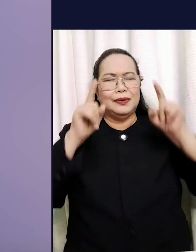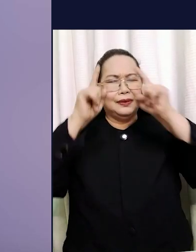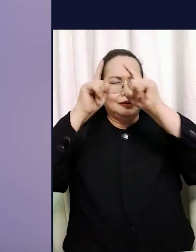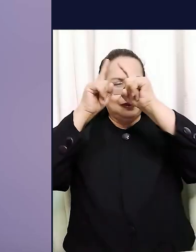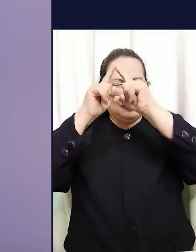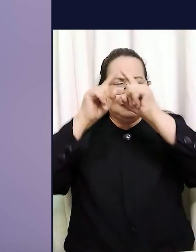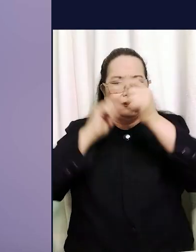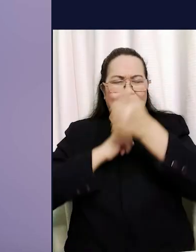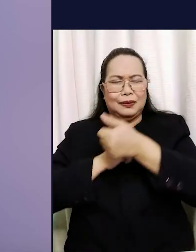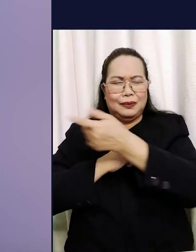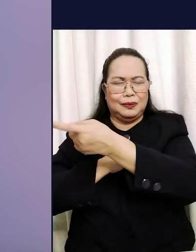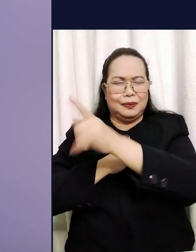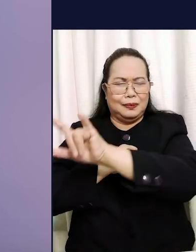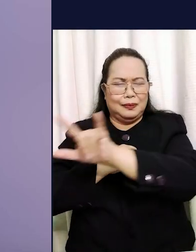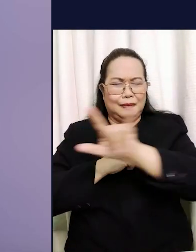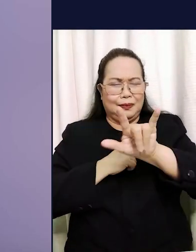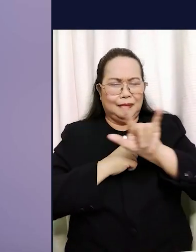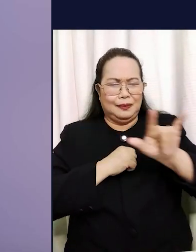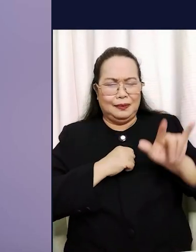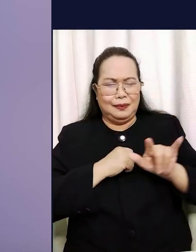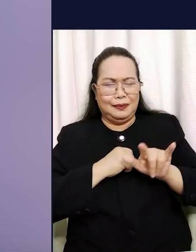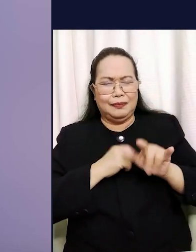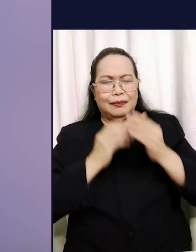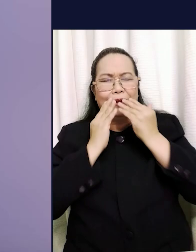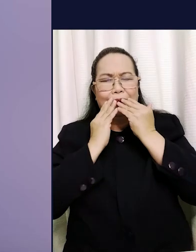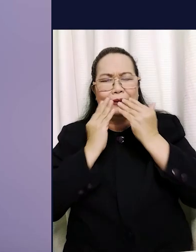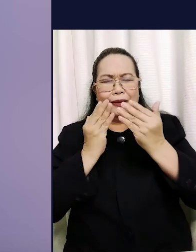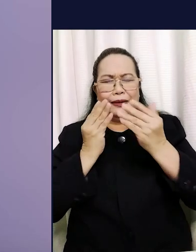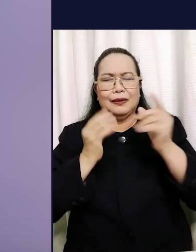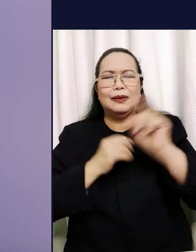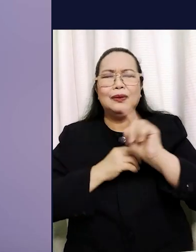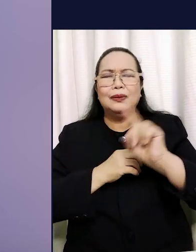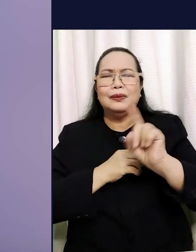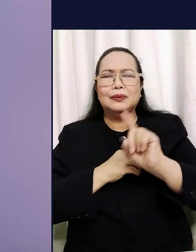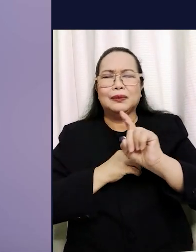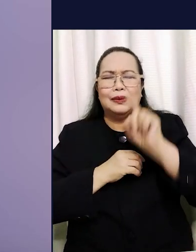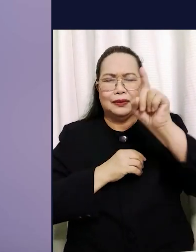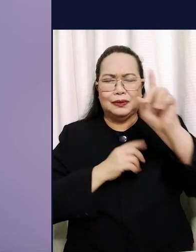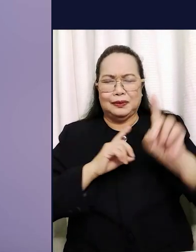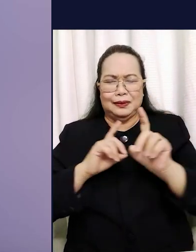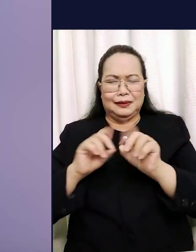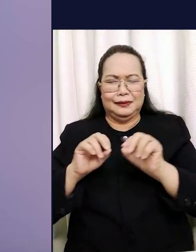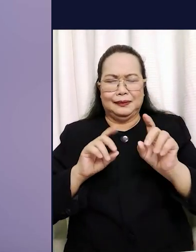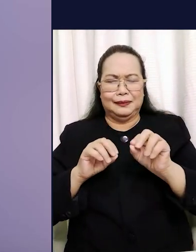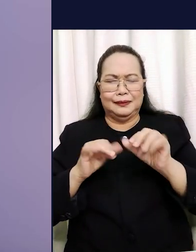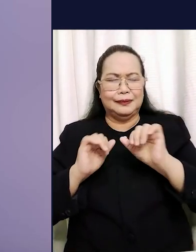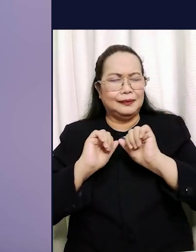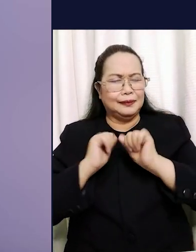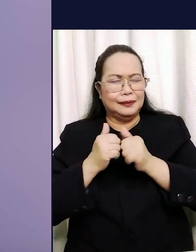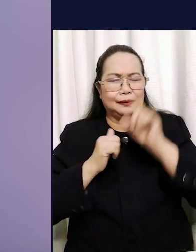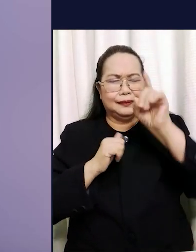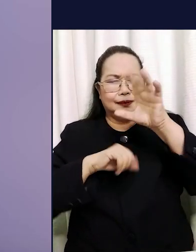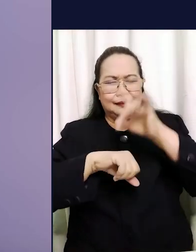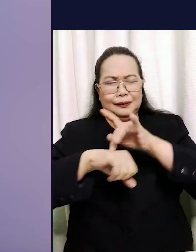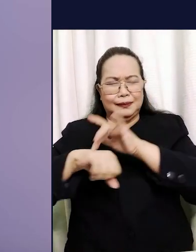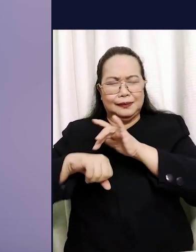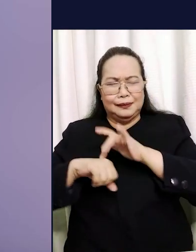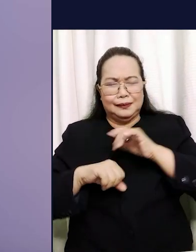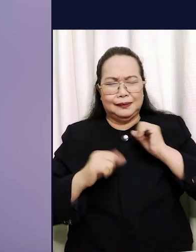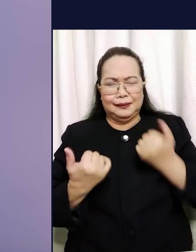what you will be doing and how you will be working in our midst today. In Jesus' name,